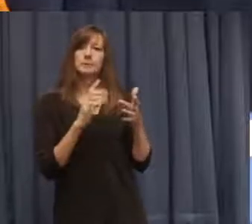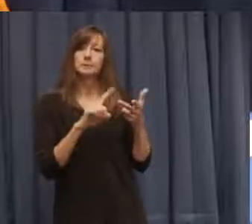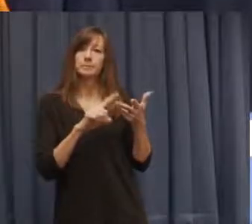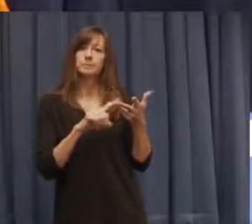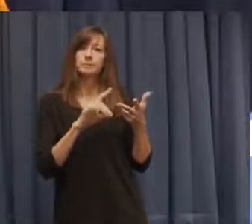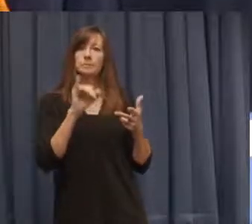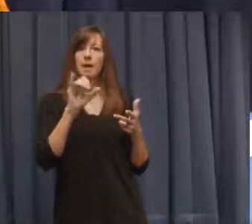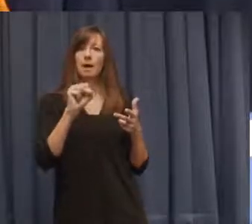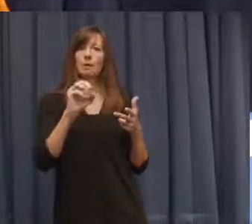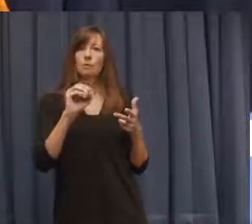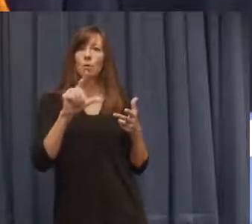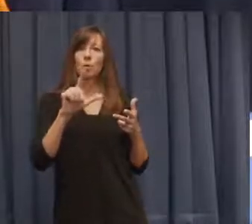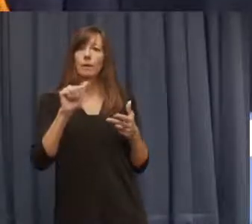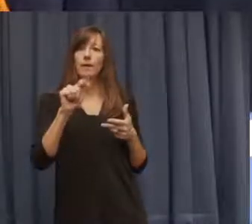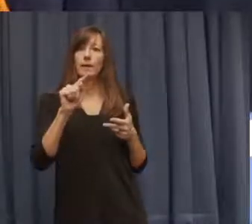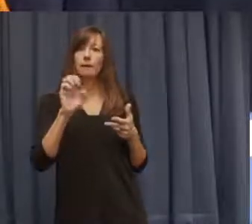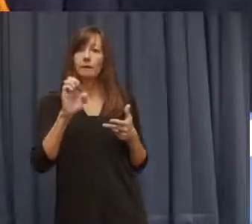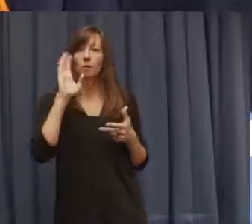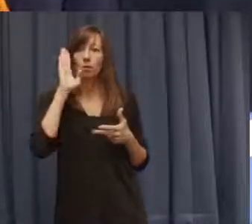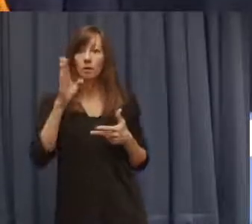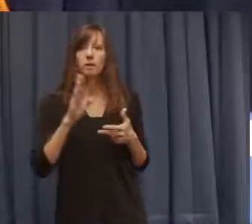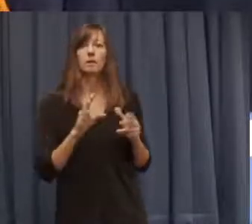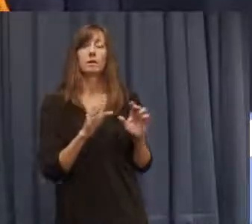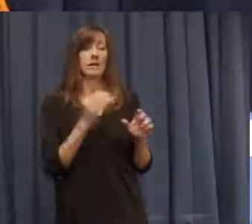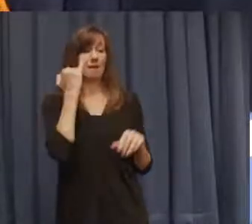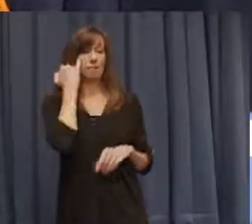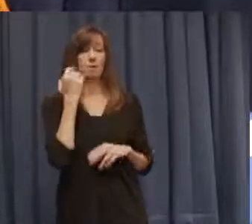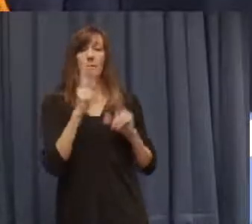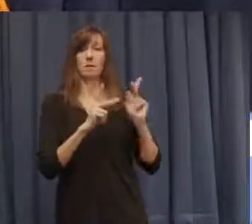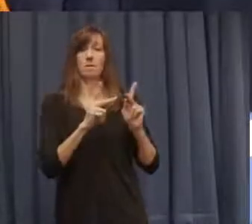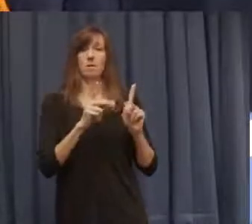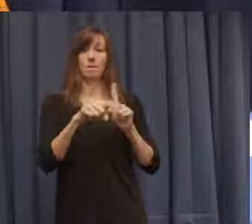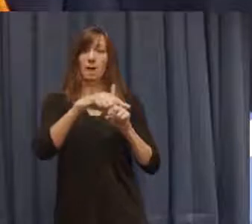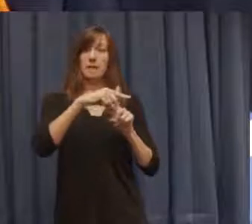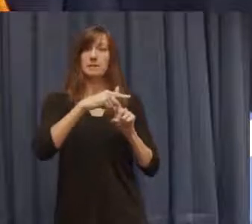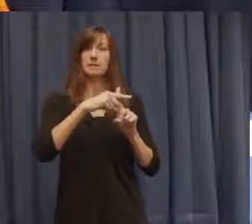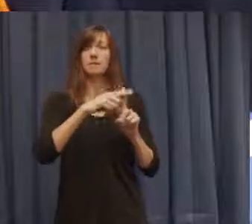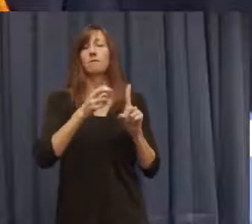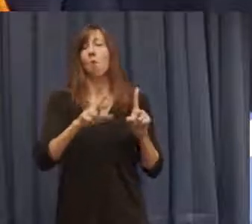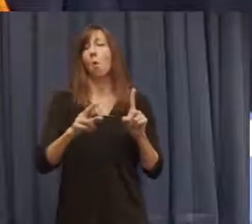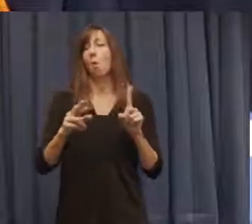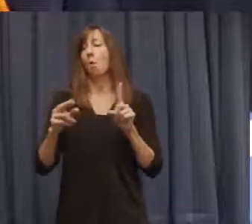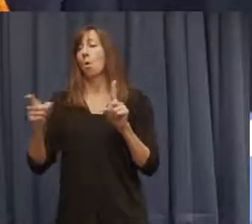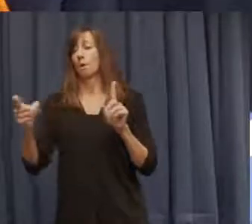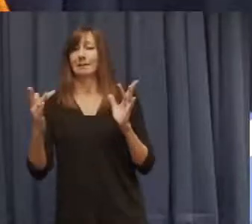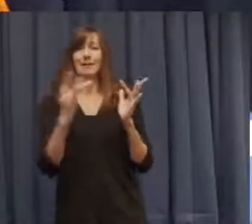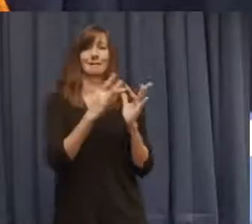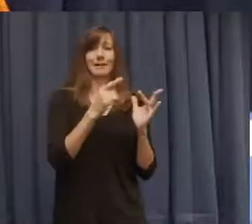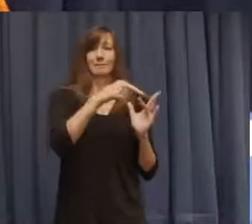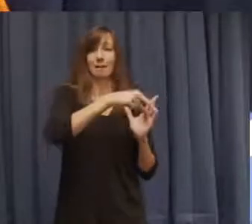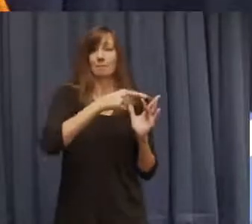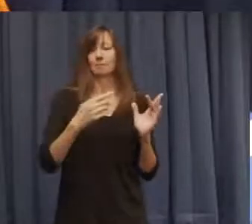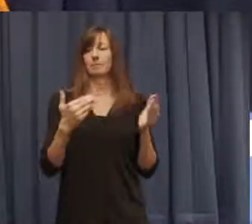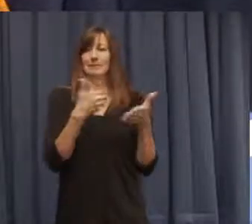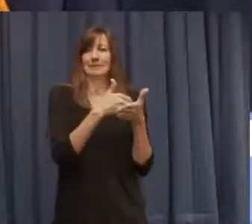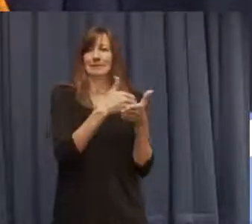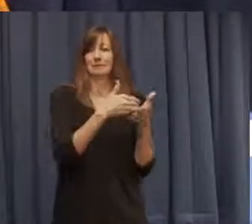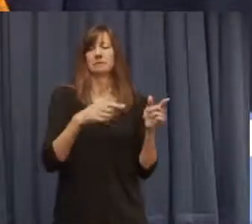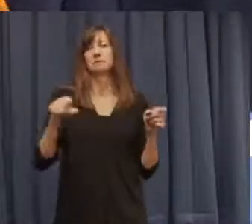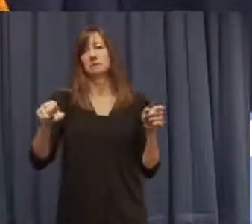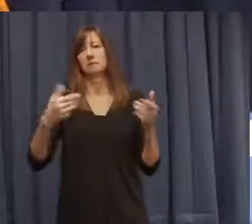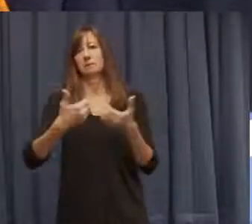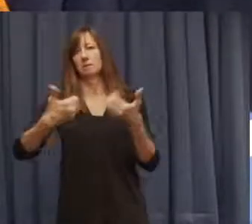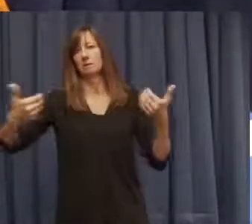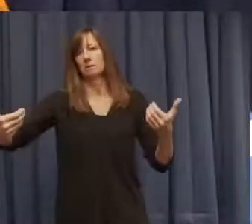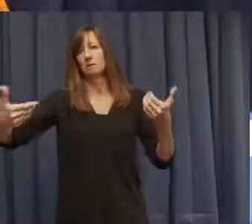separation from those that are positive or possibly positive. Always communicating throughout, and equally importantly, enforcing